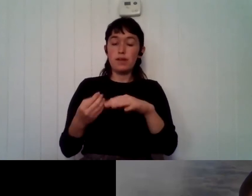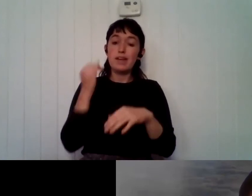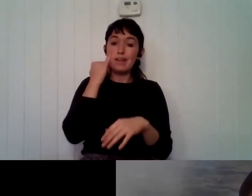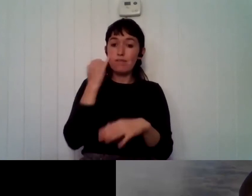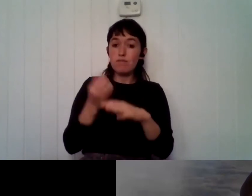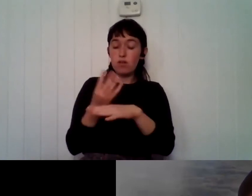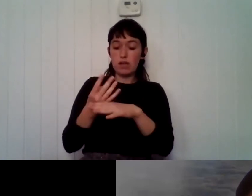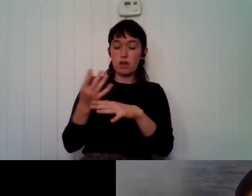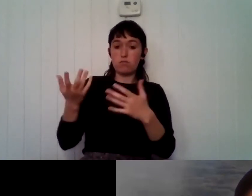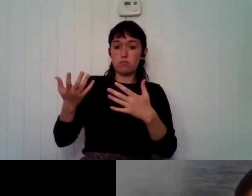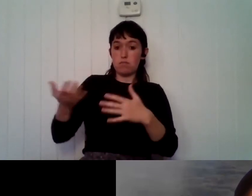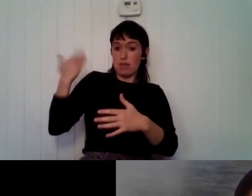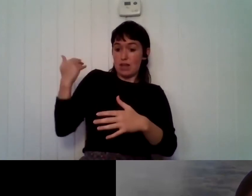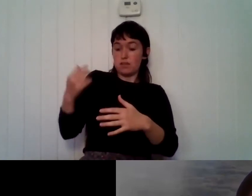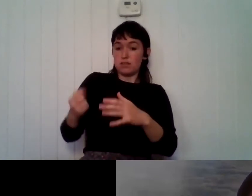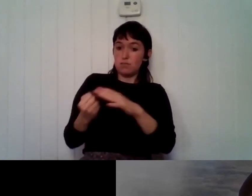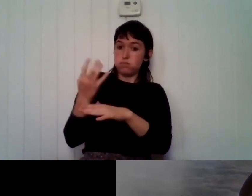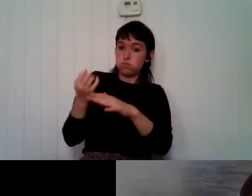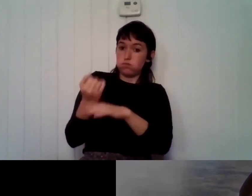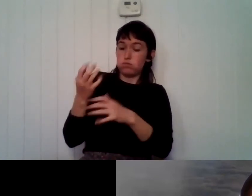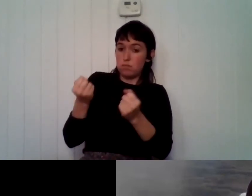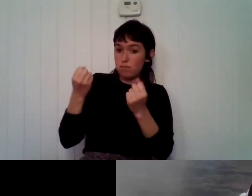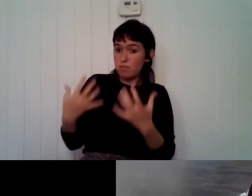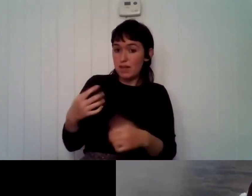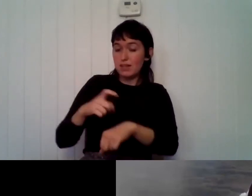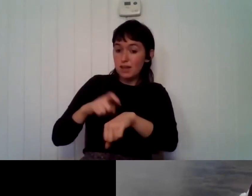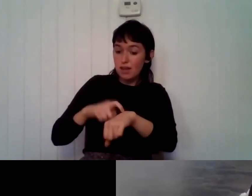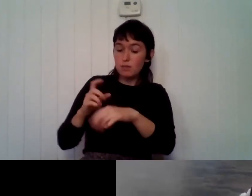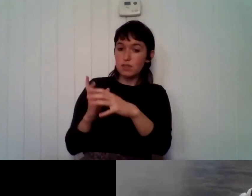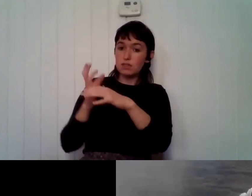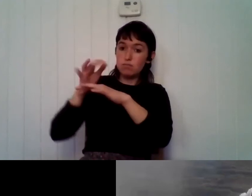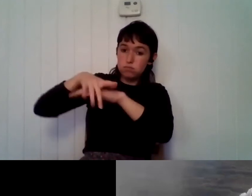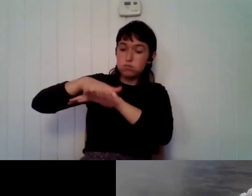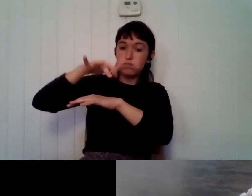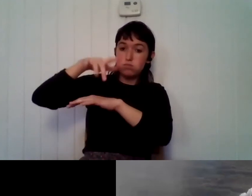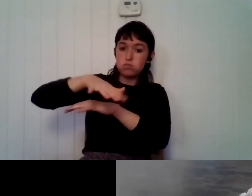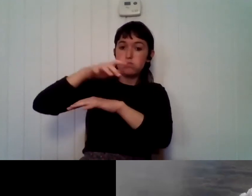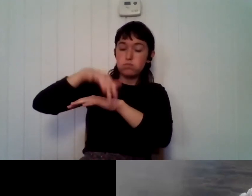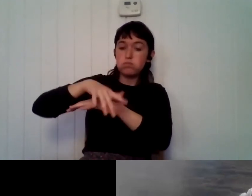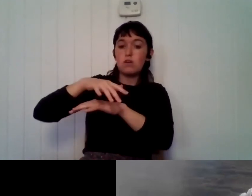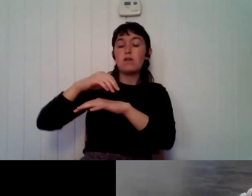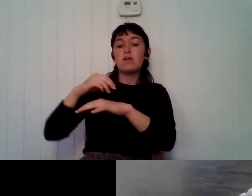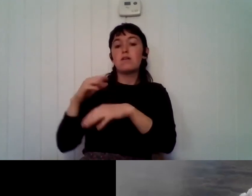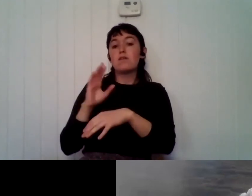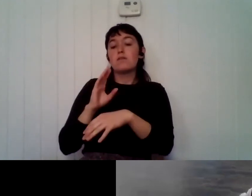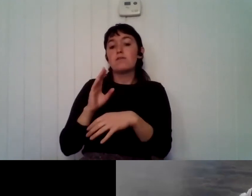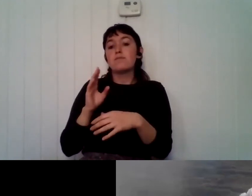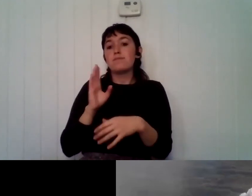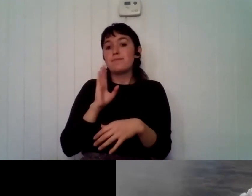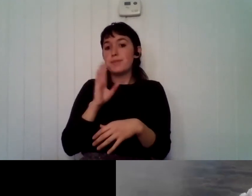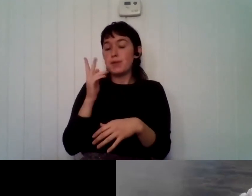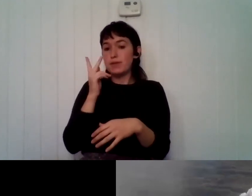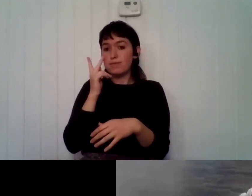throughout its history. Then you have a volcano that is basically an accumulation of all